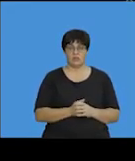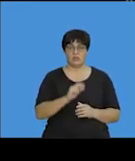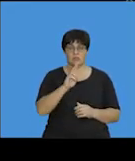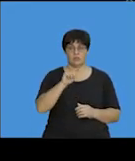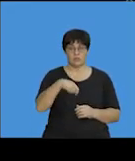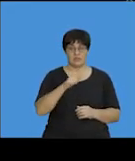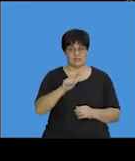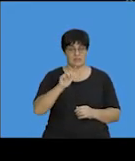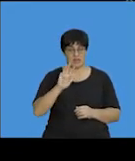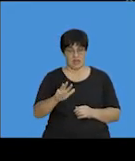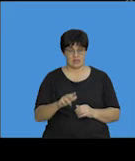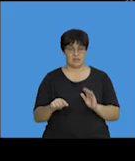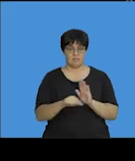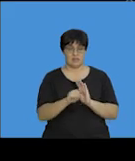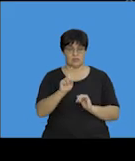is